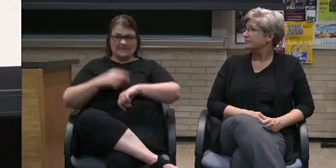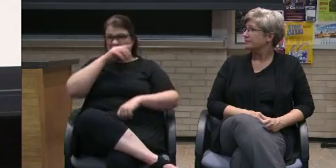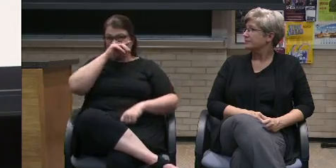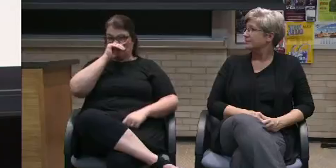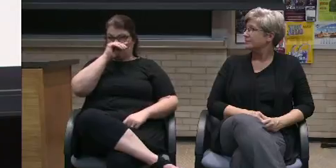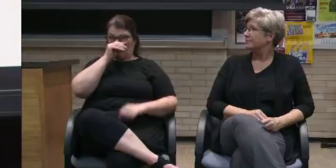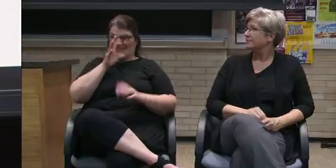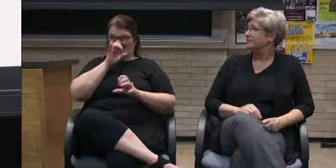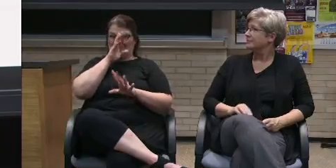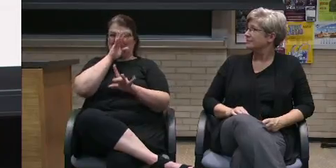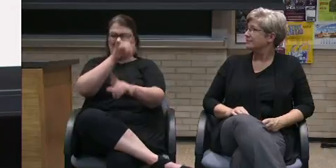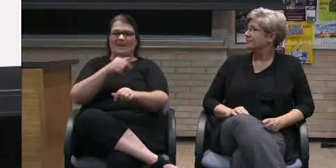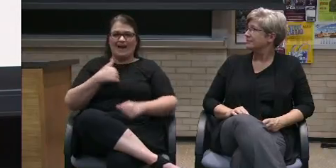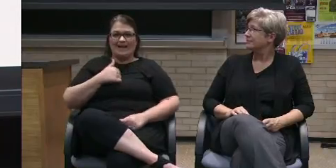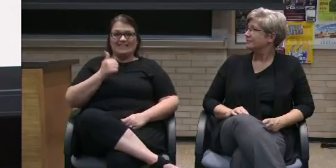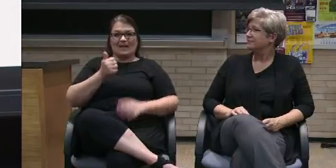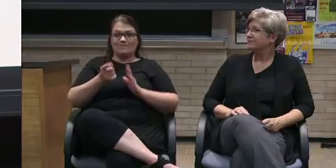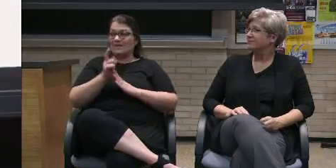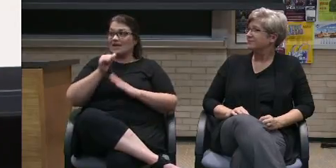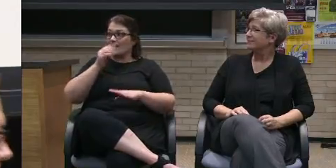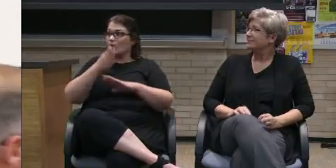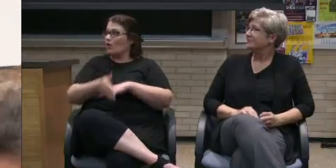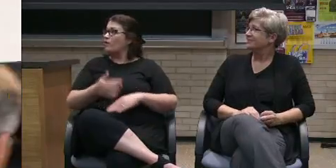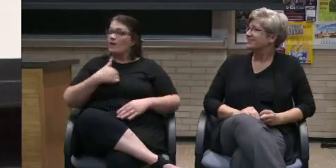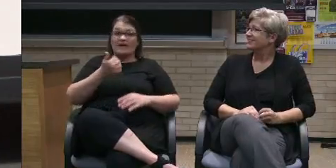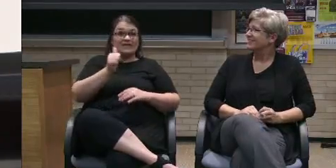Wow, I actually didn't go over. There are 10